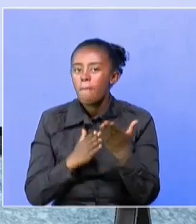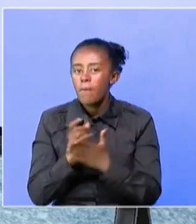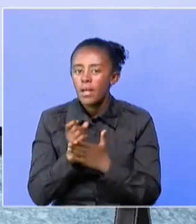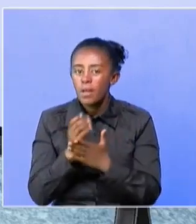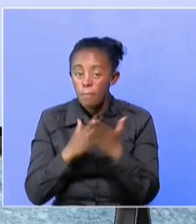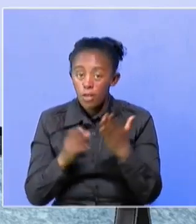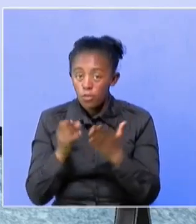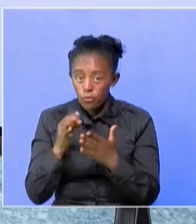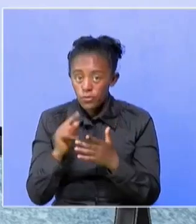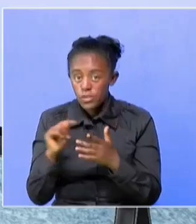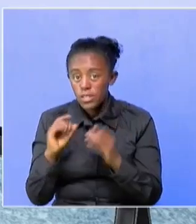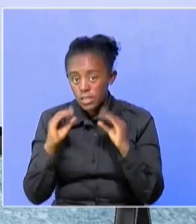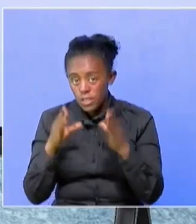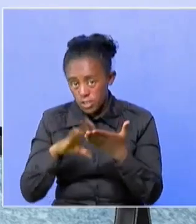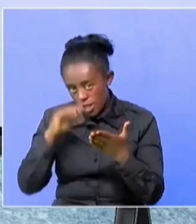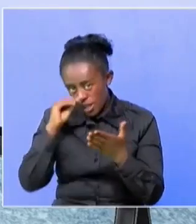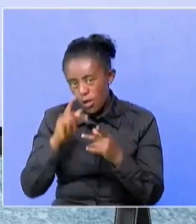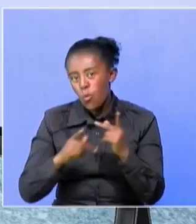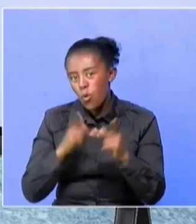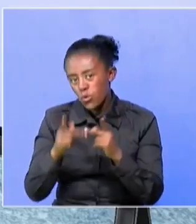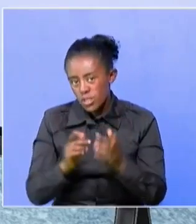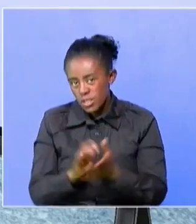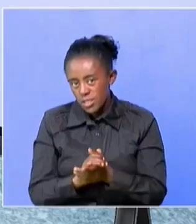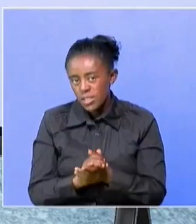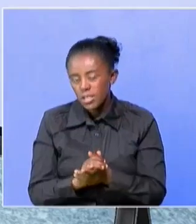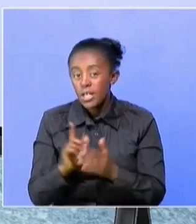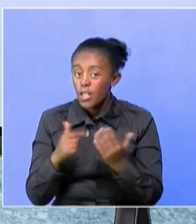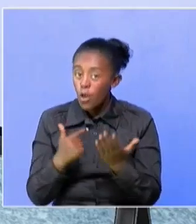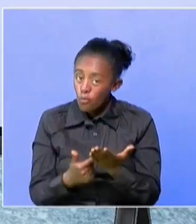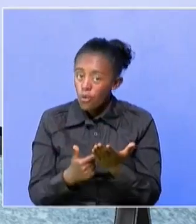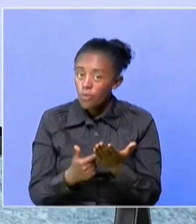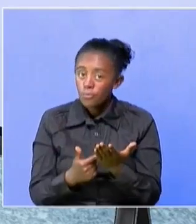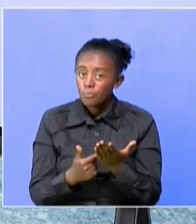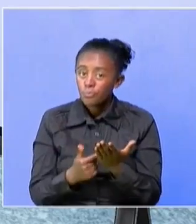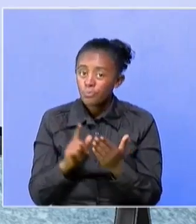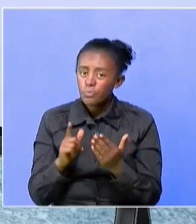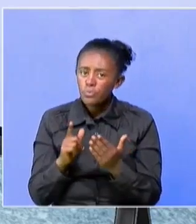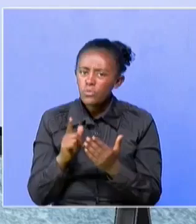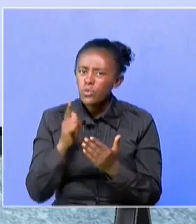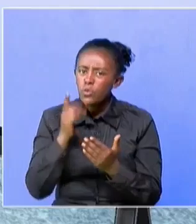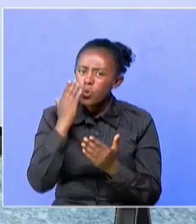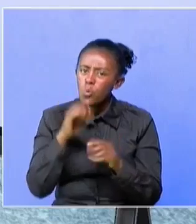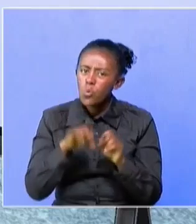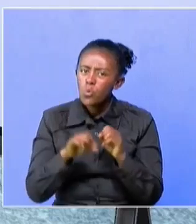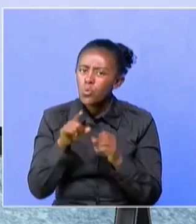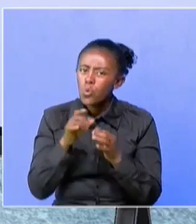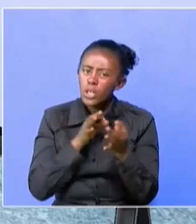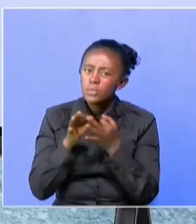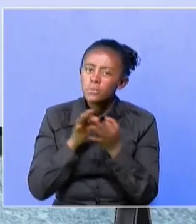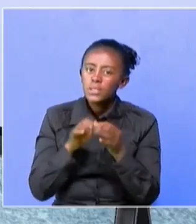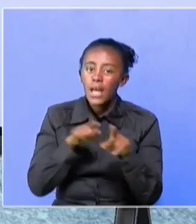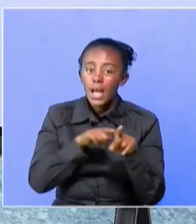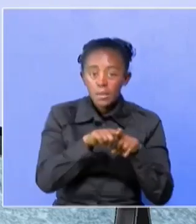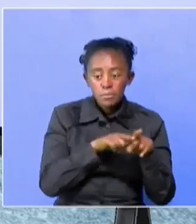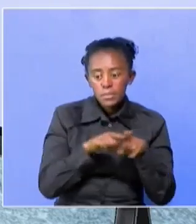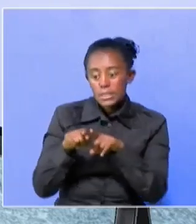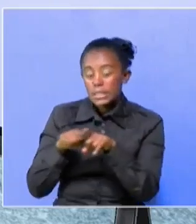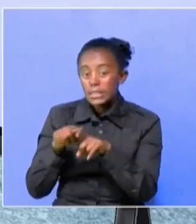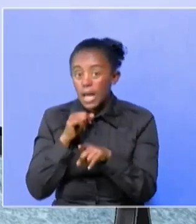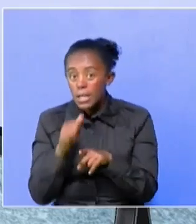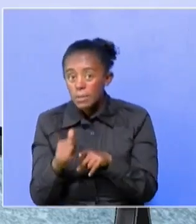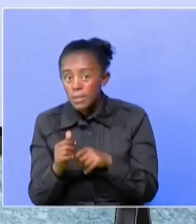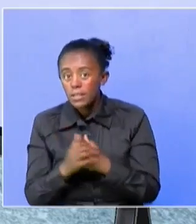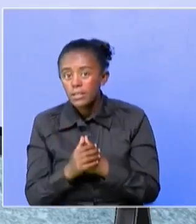the teaching learning process. Therefore, so while you are expressing your agreement and